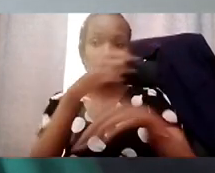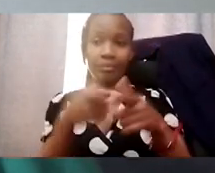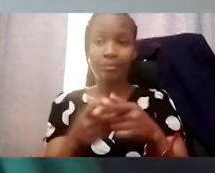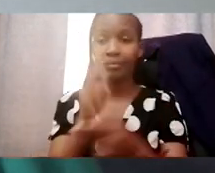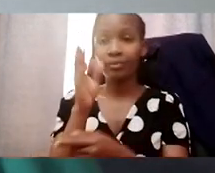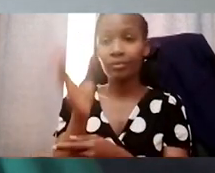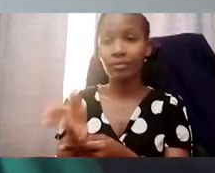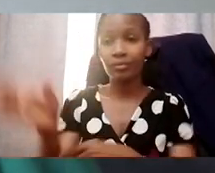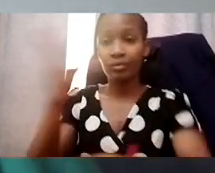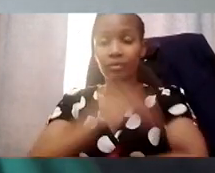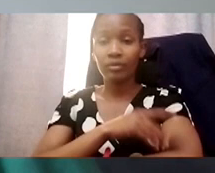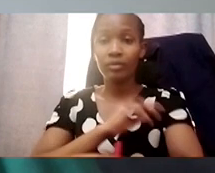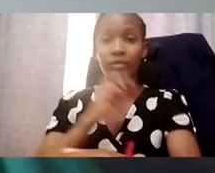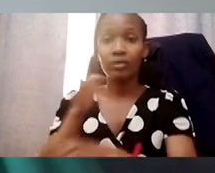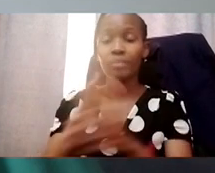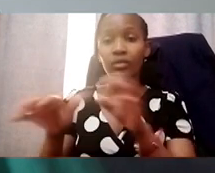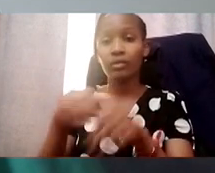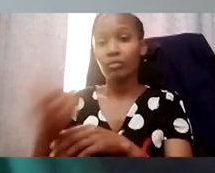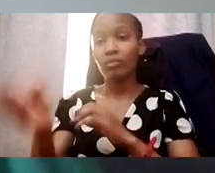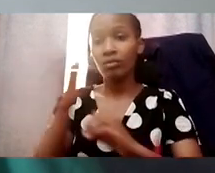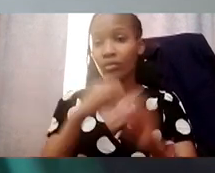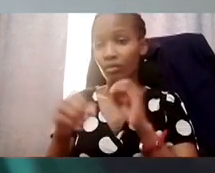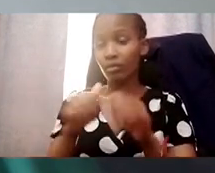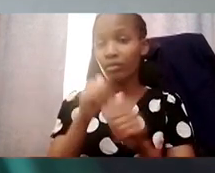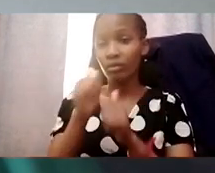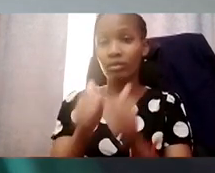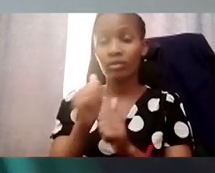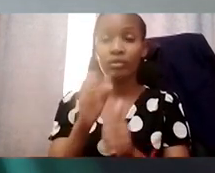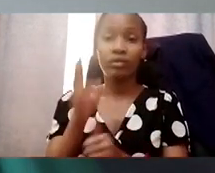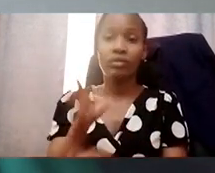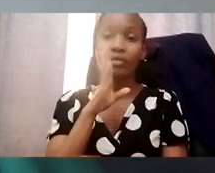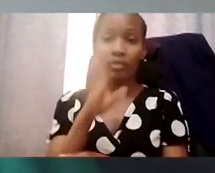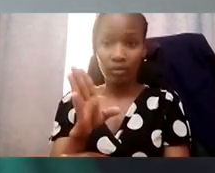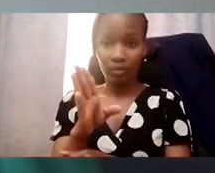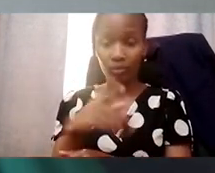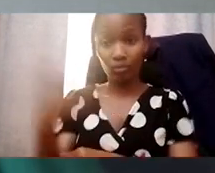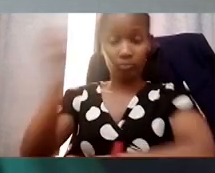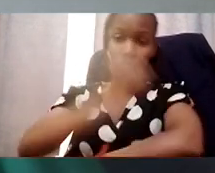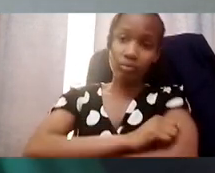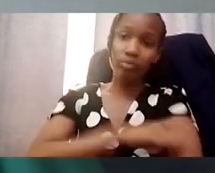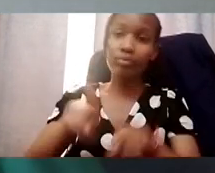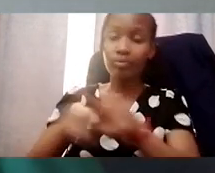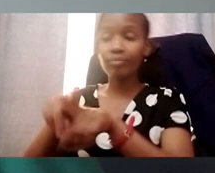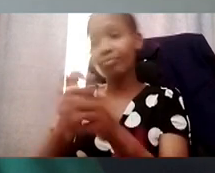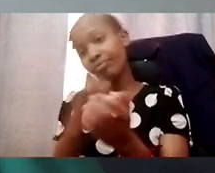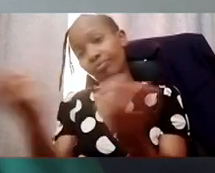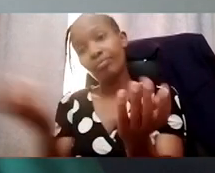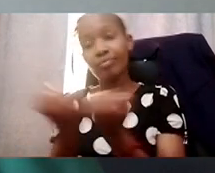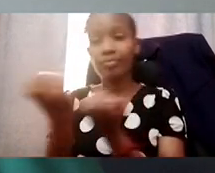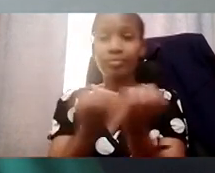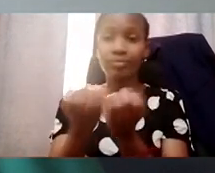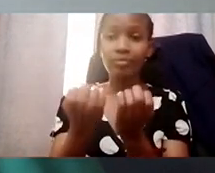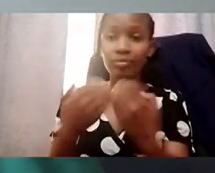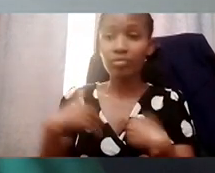will do other activities, which would, as I've mentioned, of course, going to school, going to businesses, getting involved with